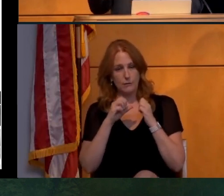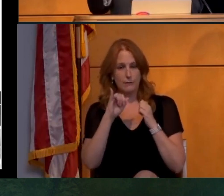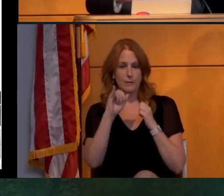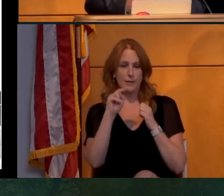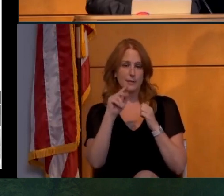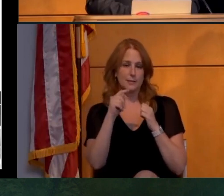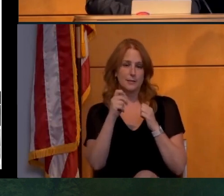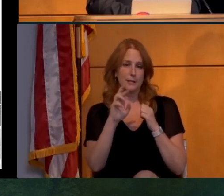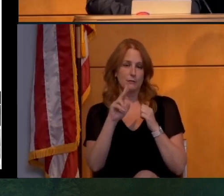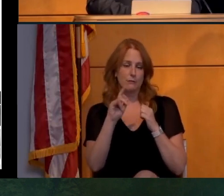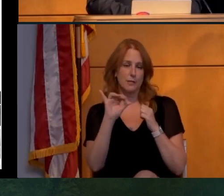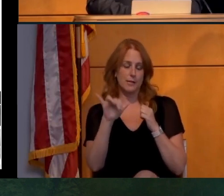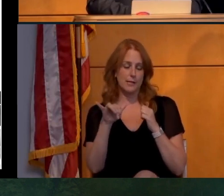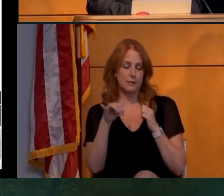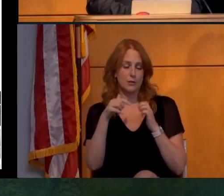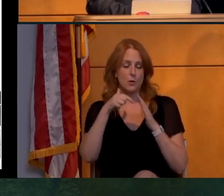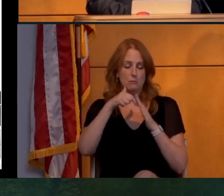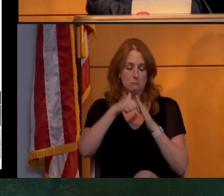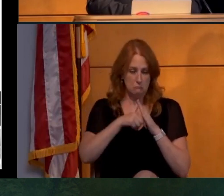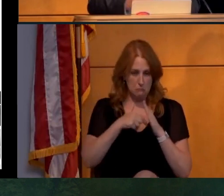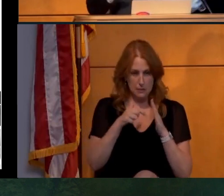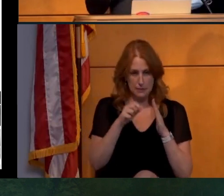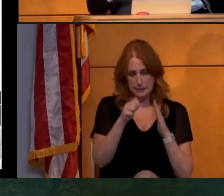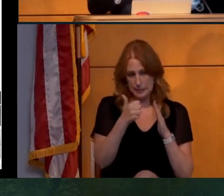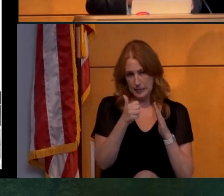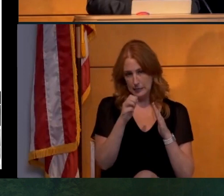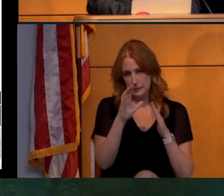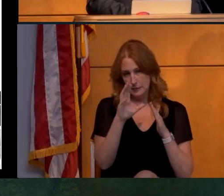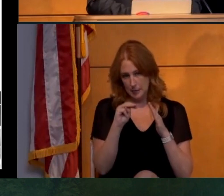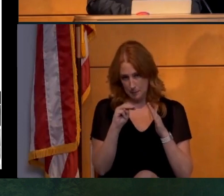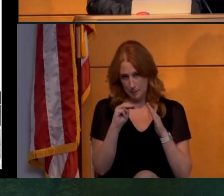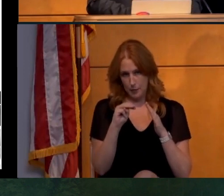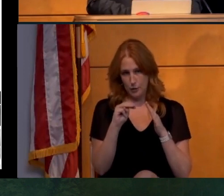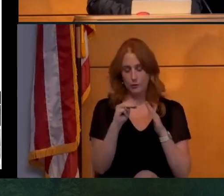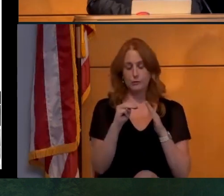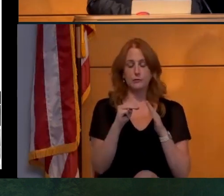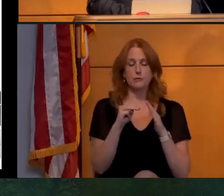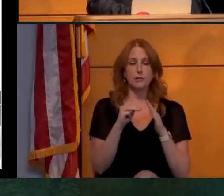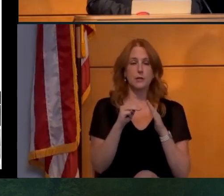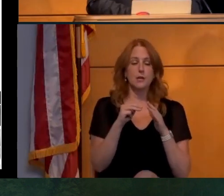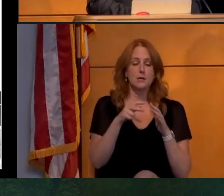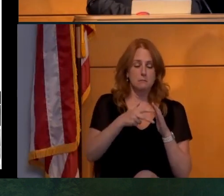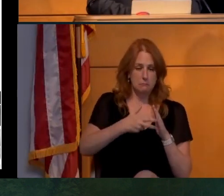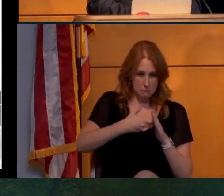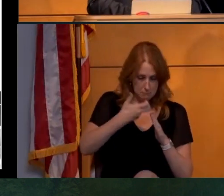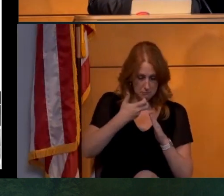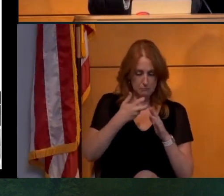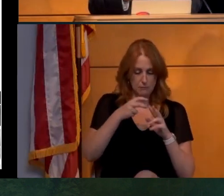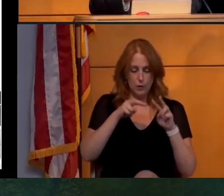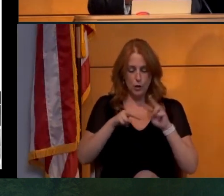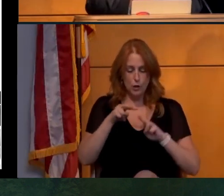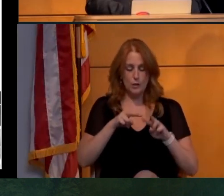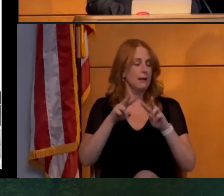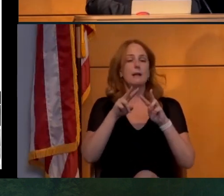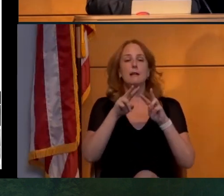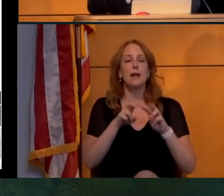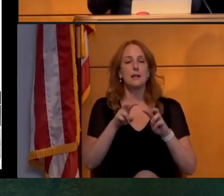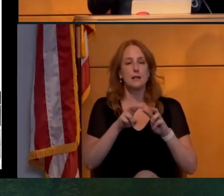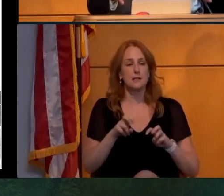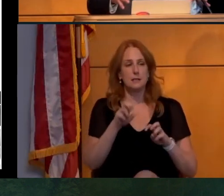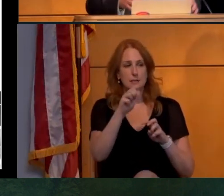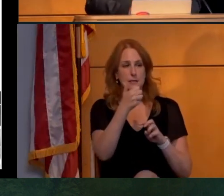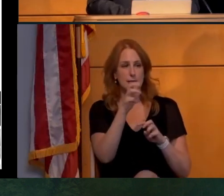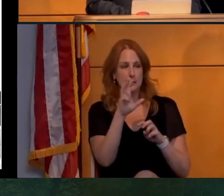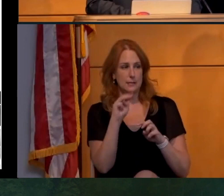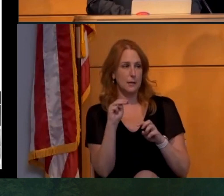material, we dump it on the surface where MSOL or nervous, they can view it and analyze the 10 centimeters